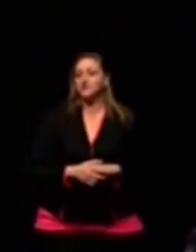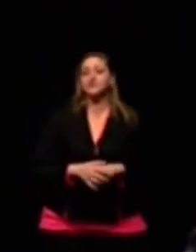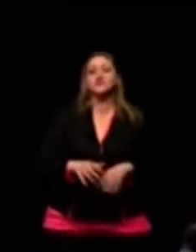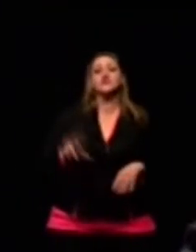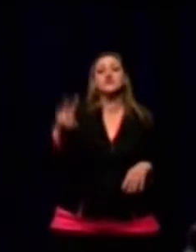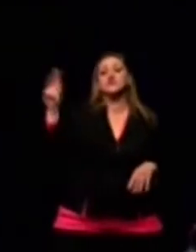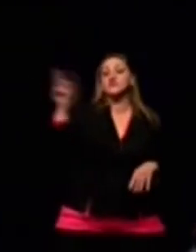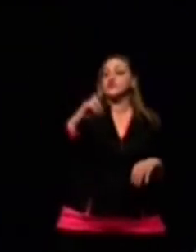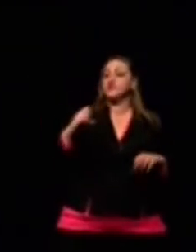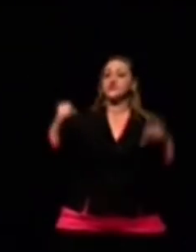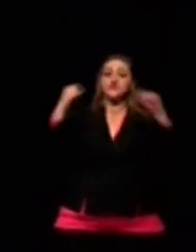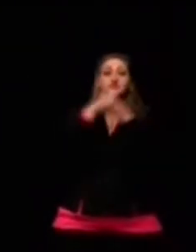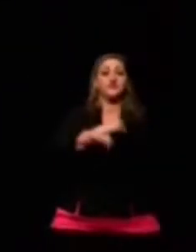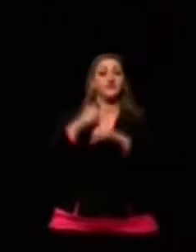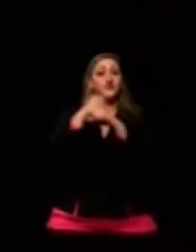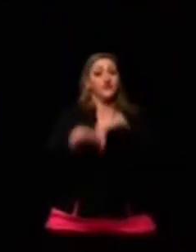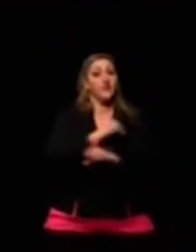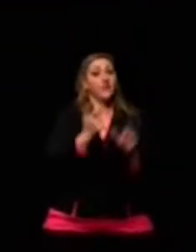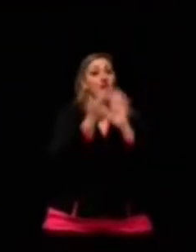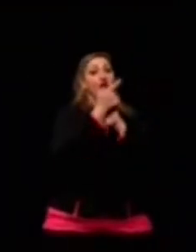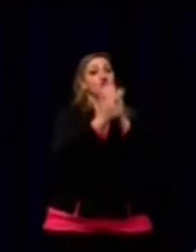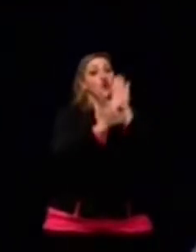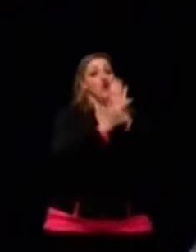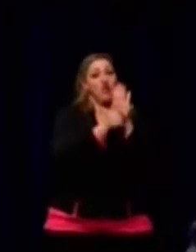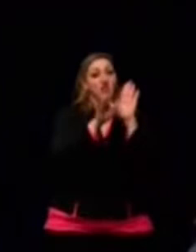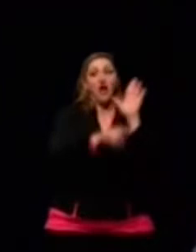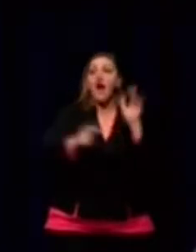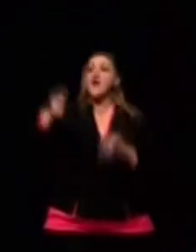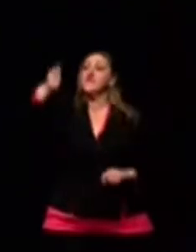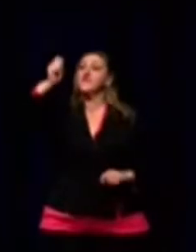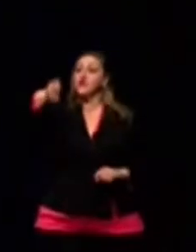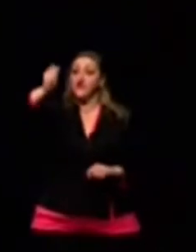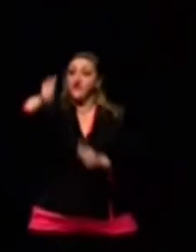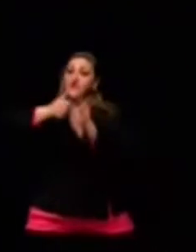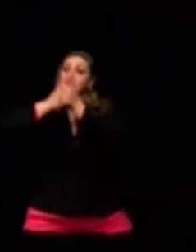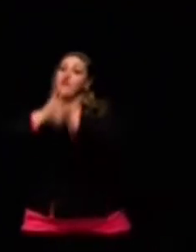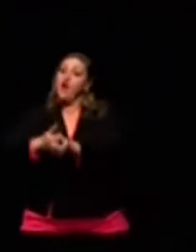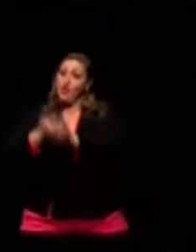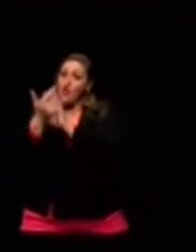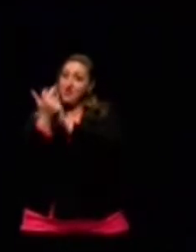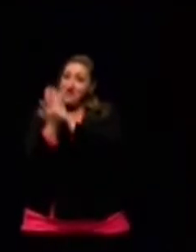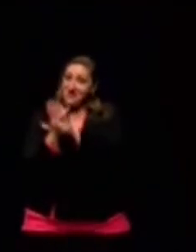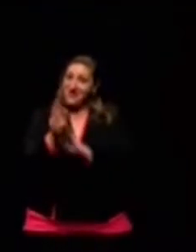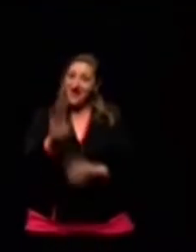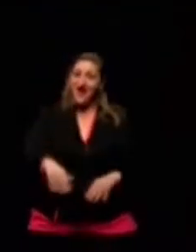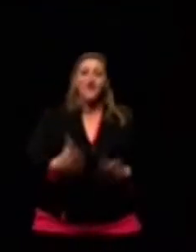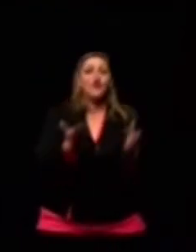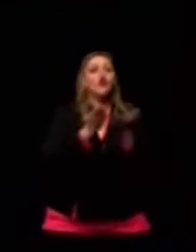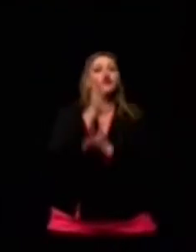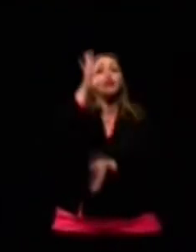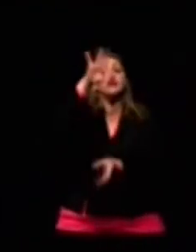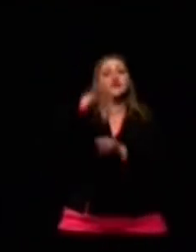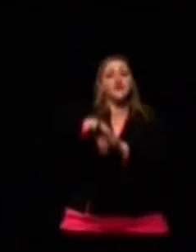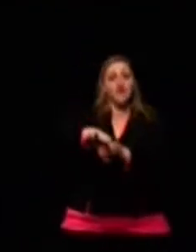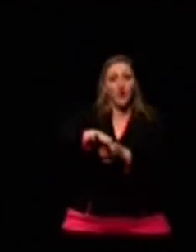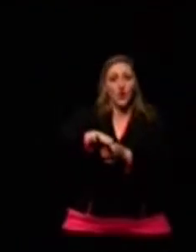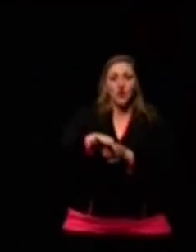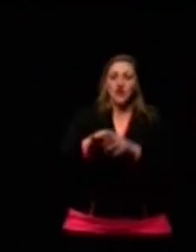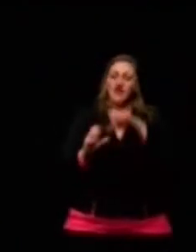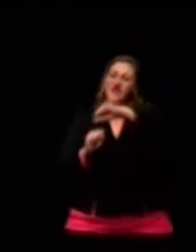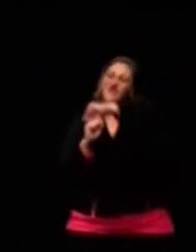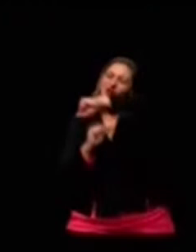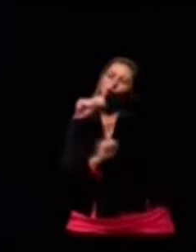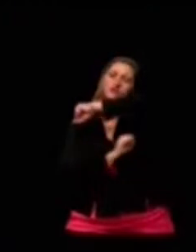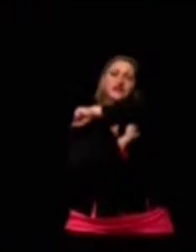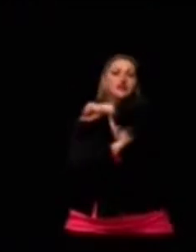Democrats are fighting for the rule of law and for judges who follow it, for the right to vote, the cornerstone